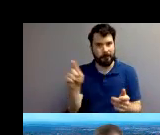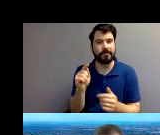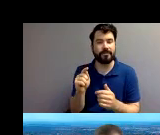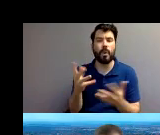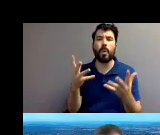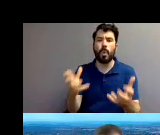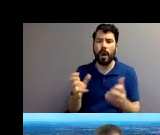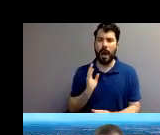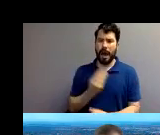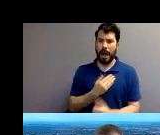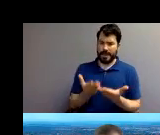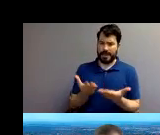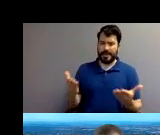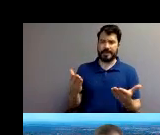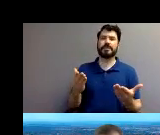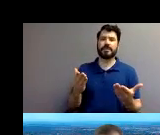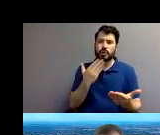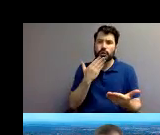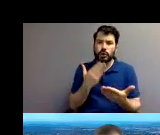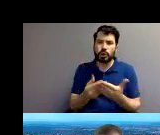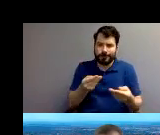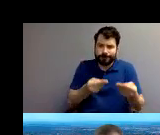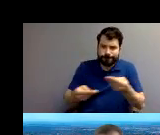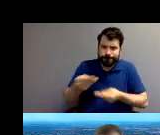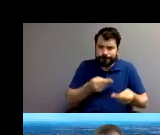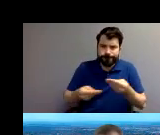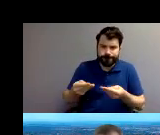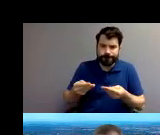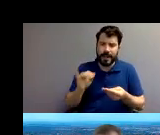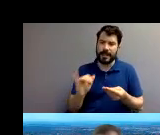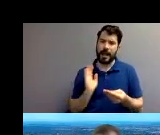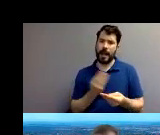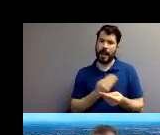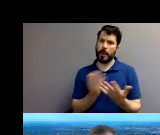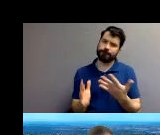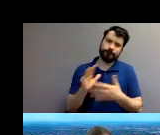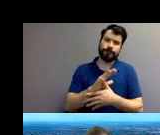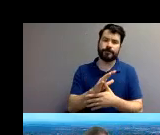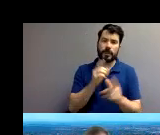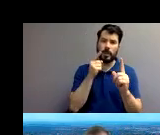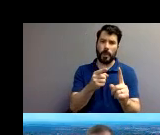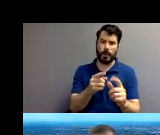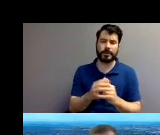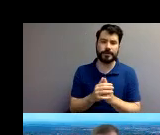resources. These are all key goals that we want to make sure we focus on. Next slide.